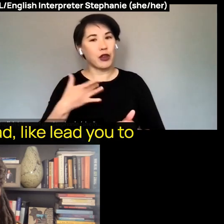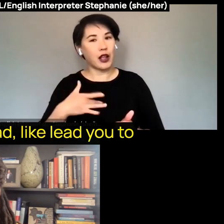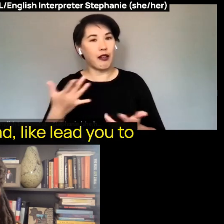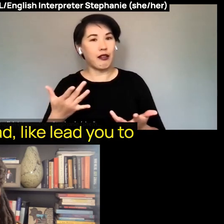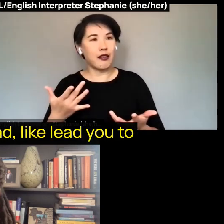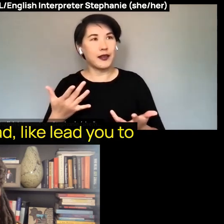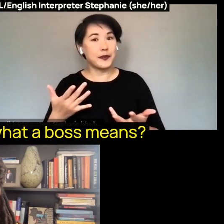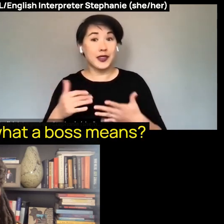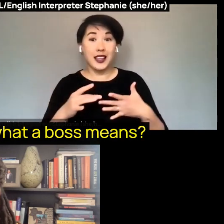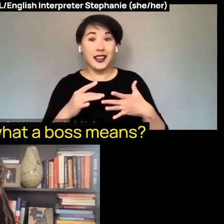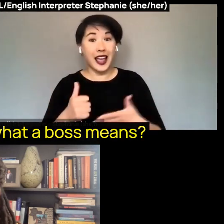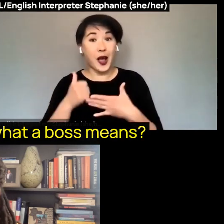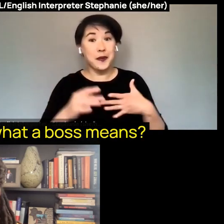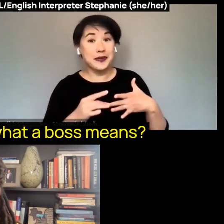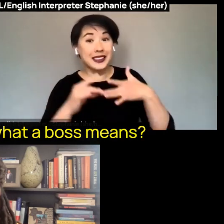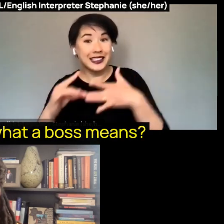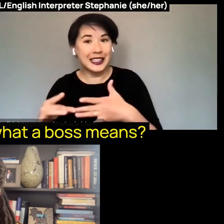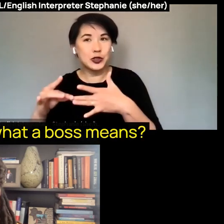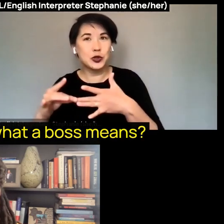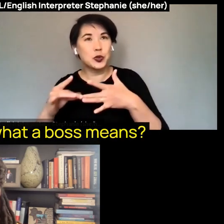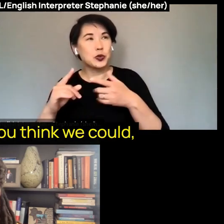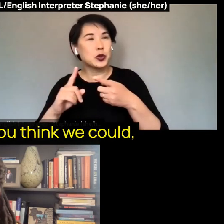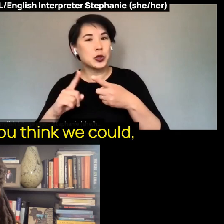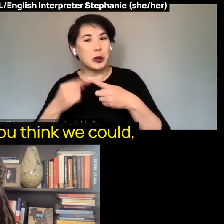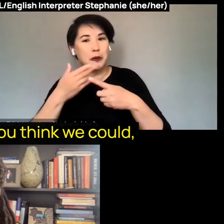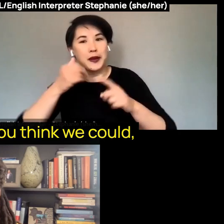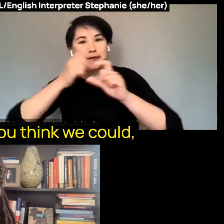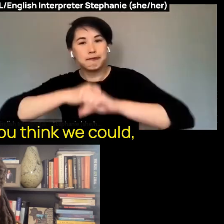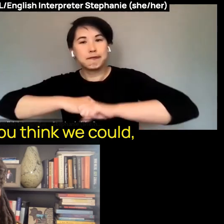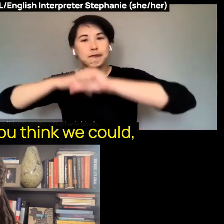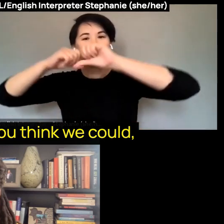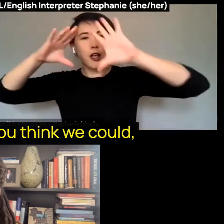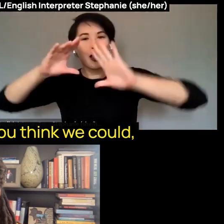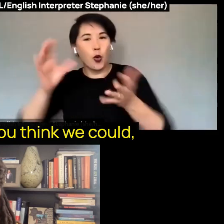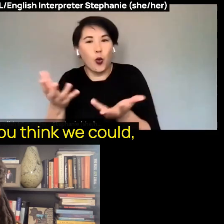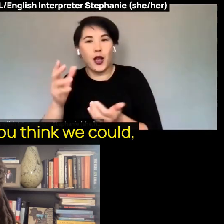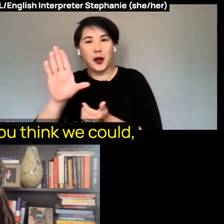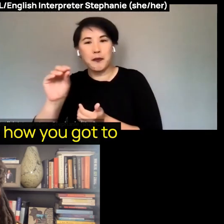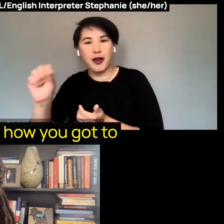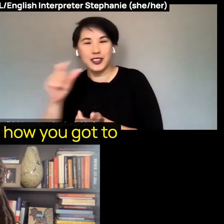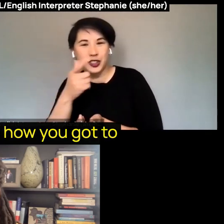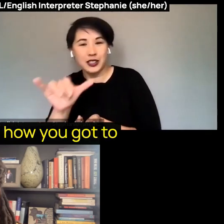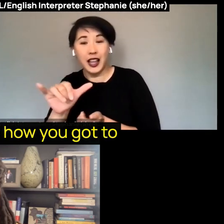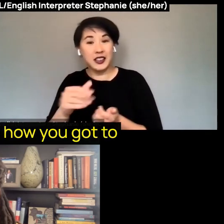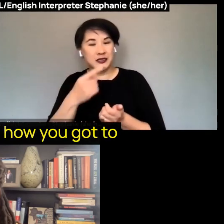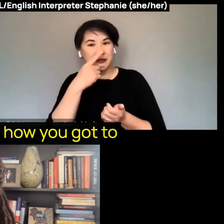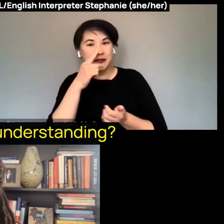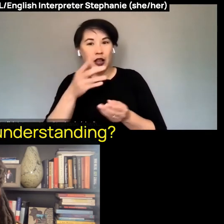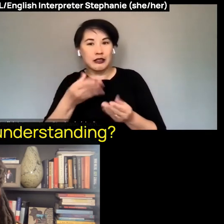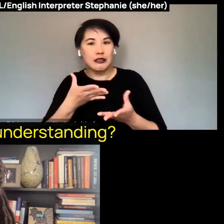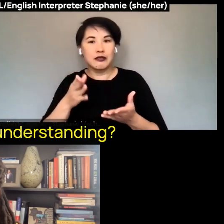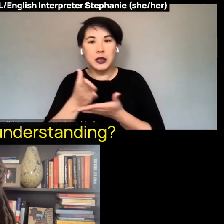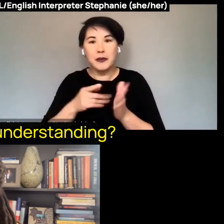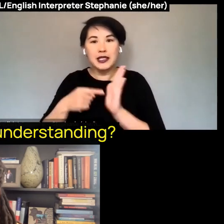you lead you to this understanding of what a boss means, or examples that you think we could help illustrate how you got to